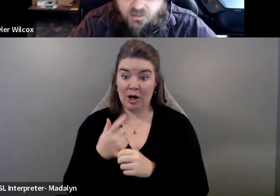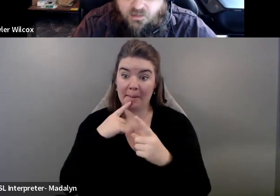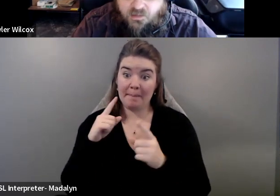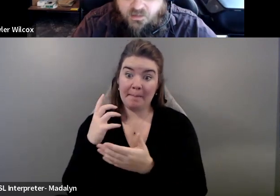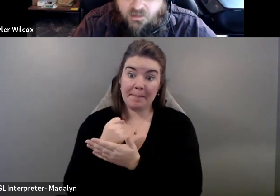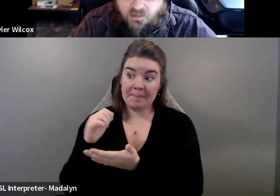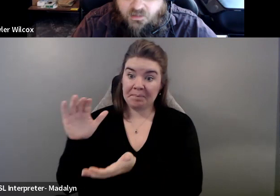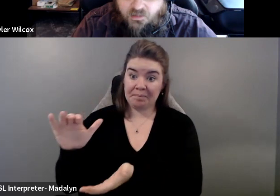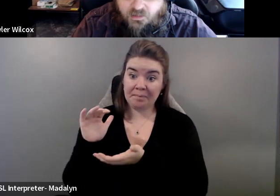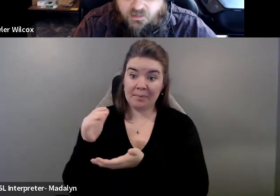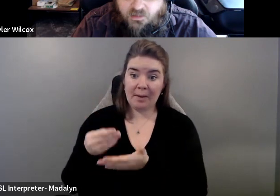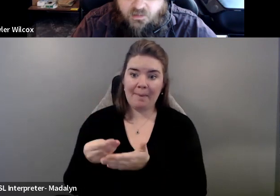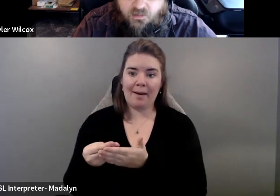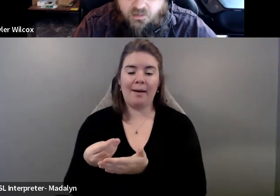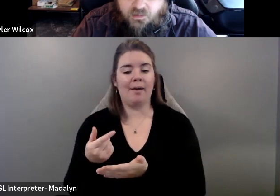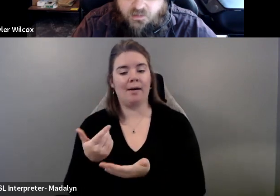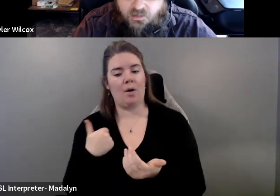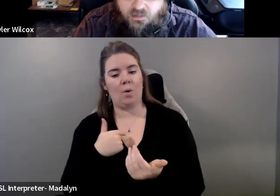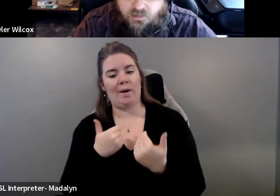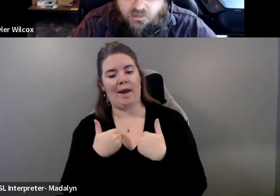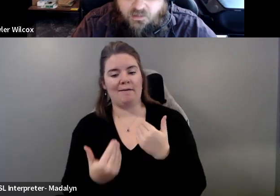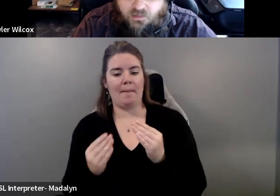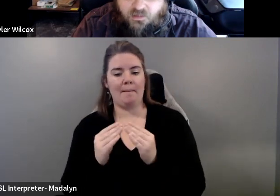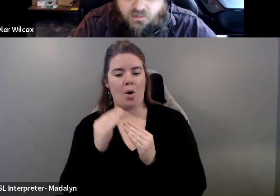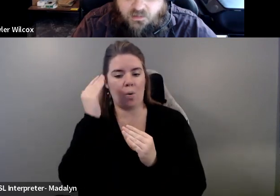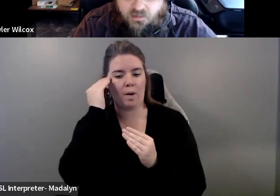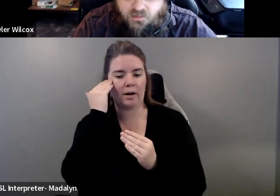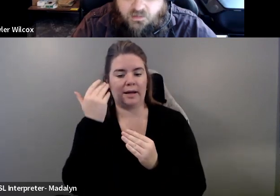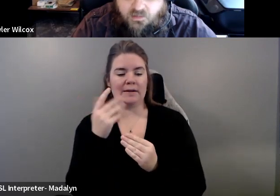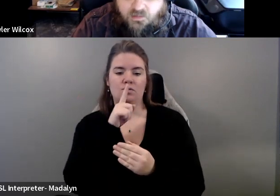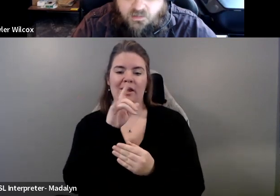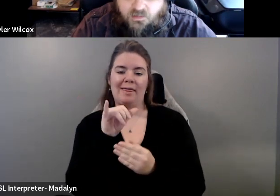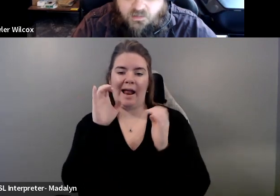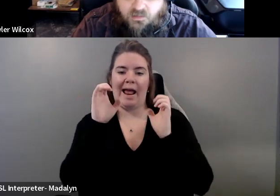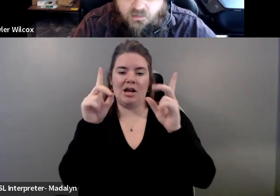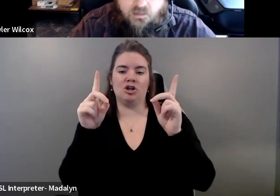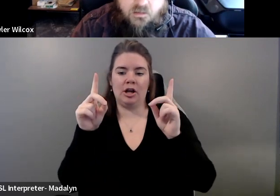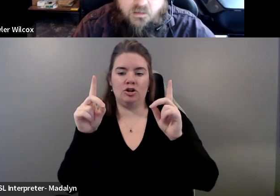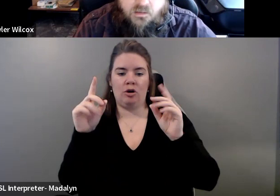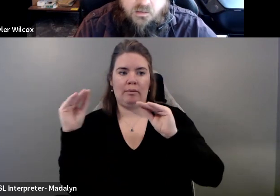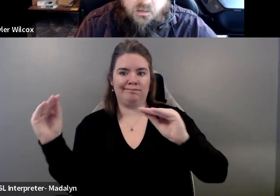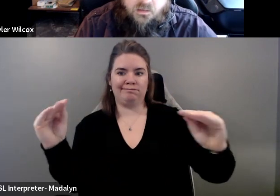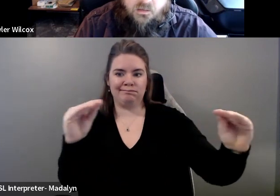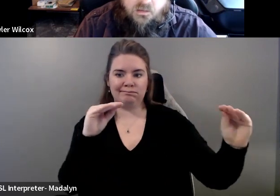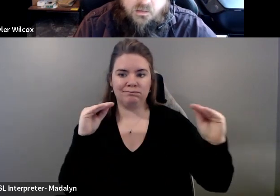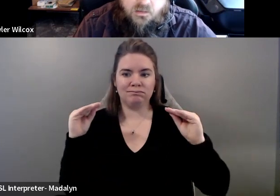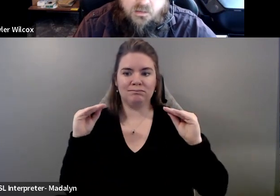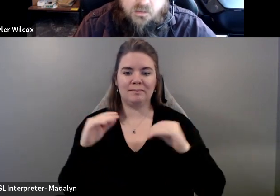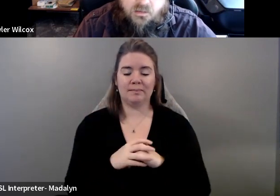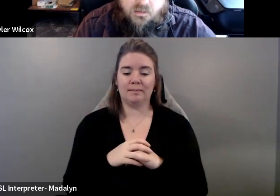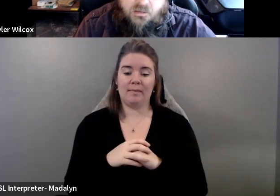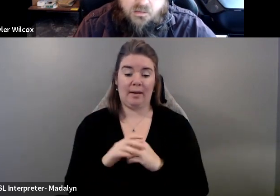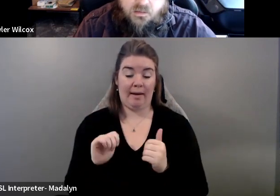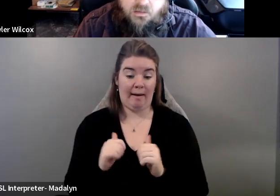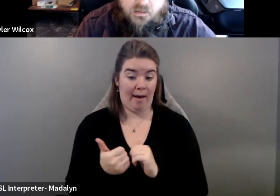awareness, help them put things out. And again, it's the educational part. And some of the ways that you can do that